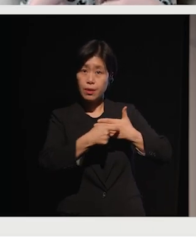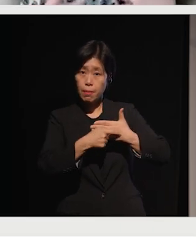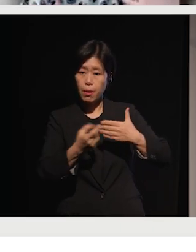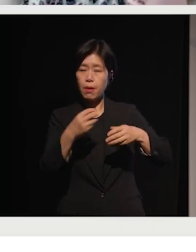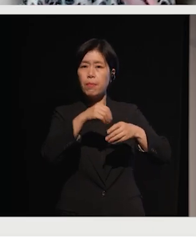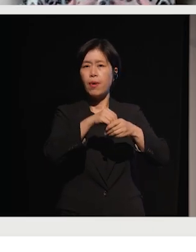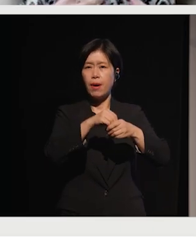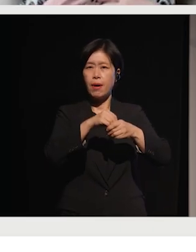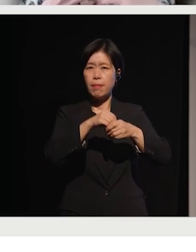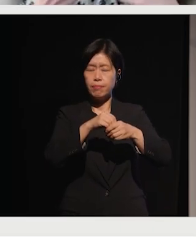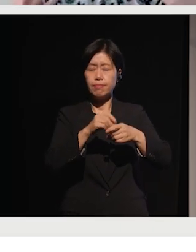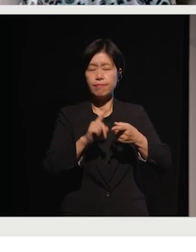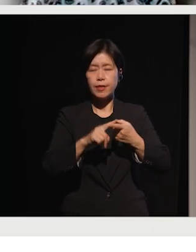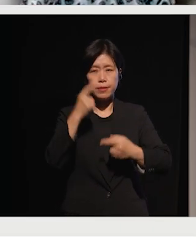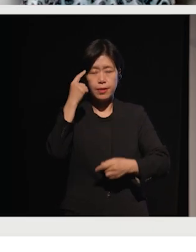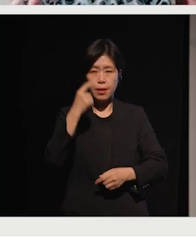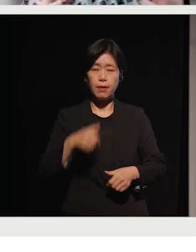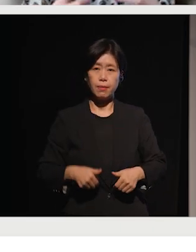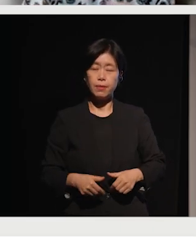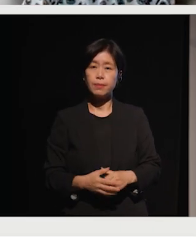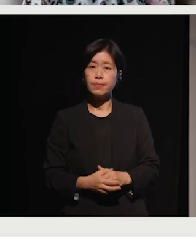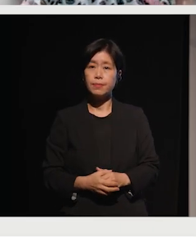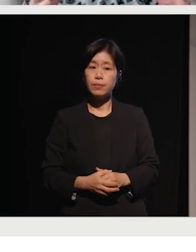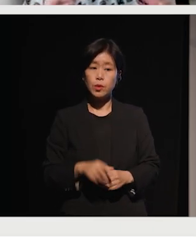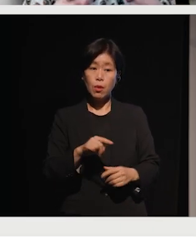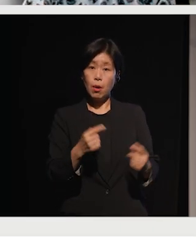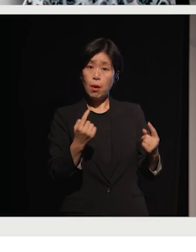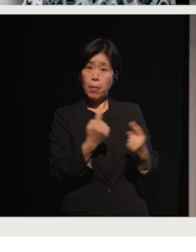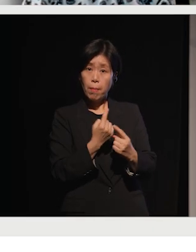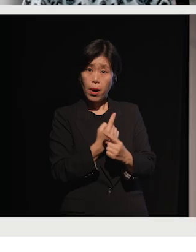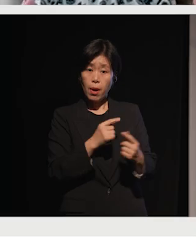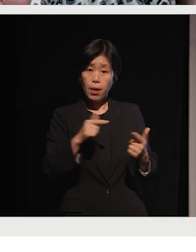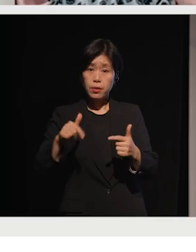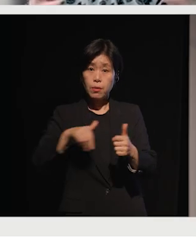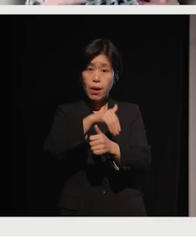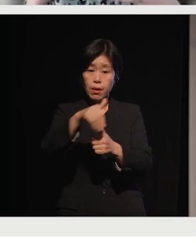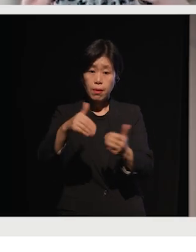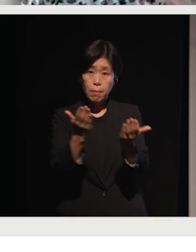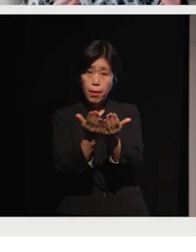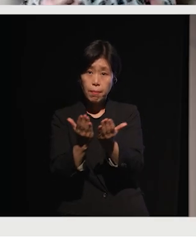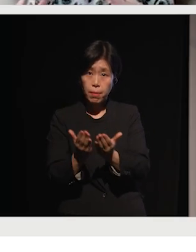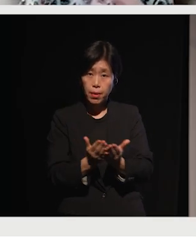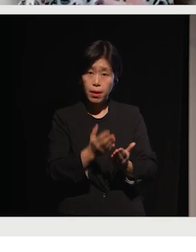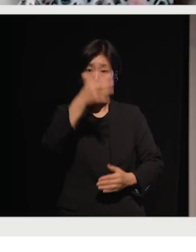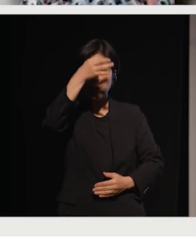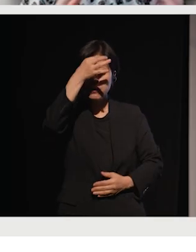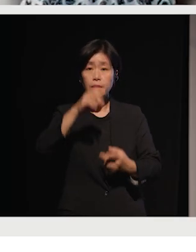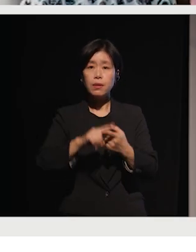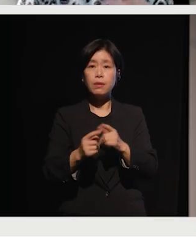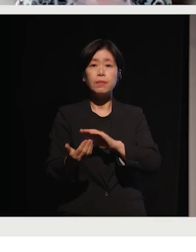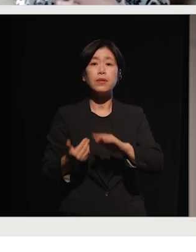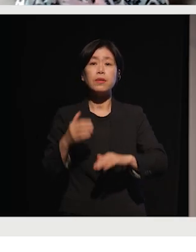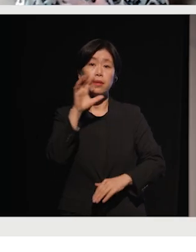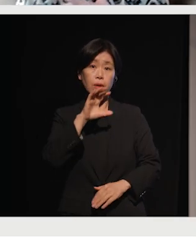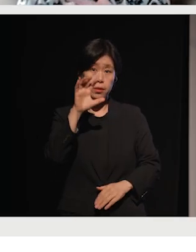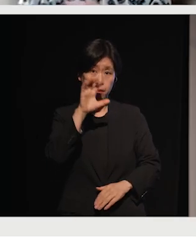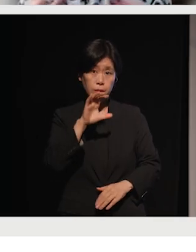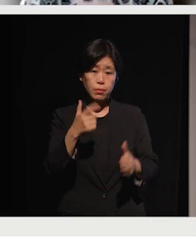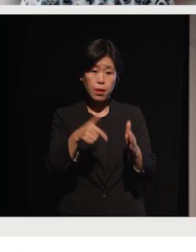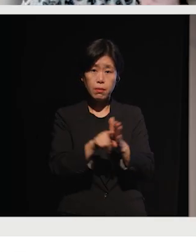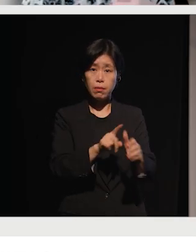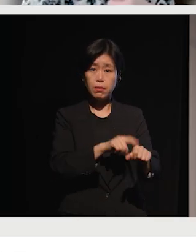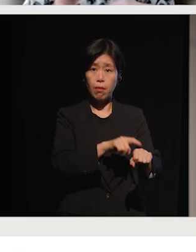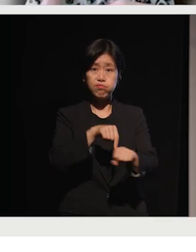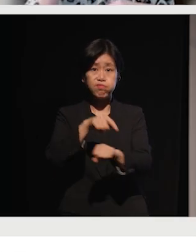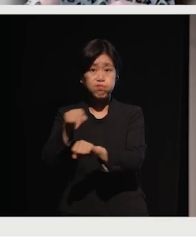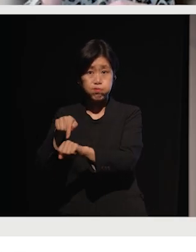the practice and the development of knowledge and learning of how to do these things takes time.